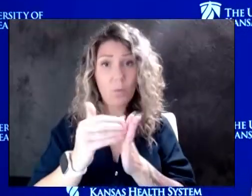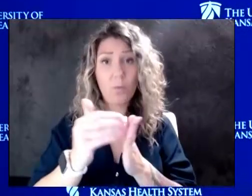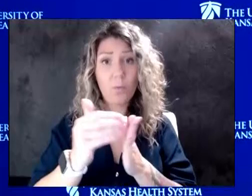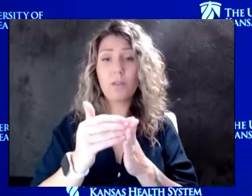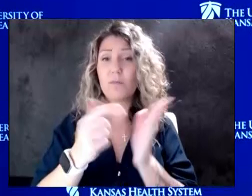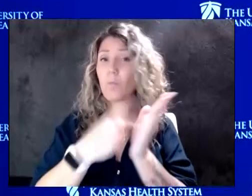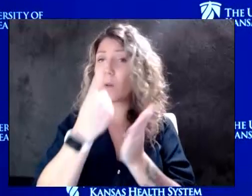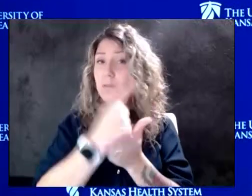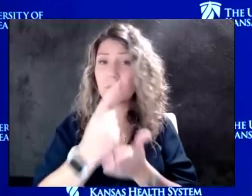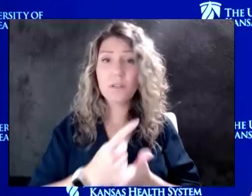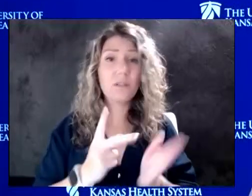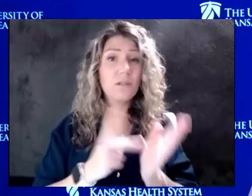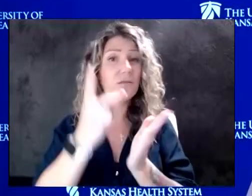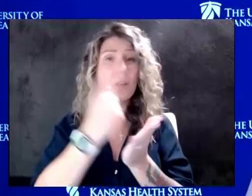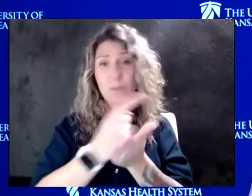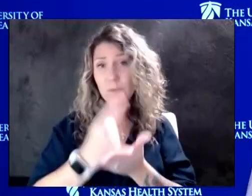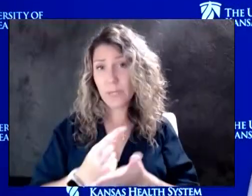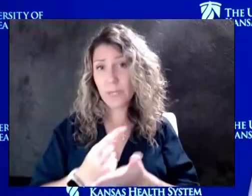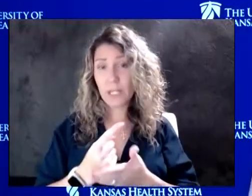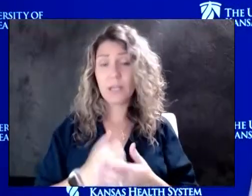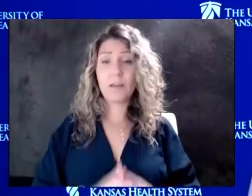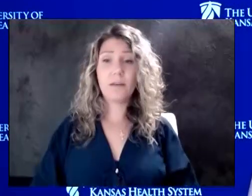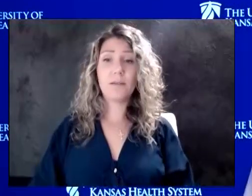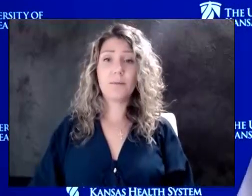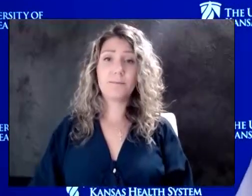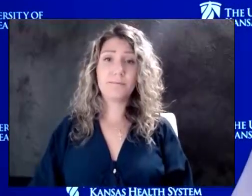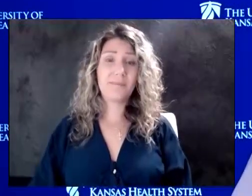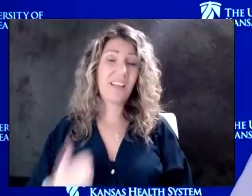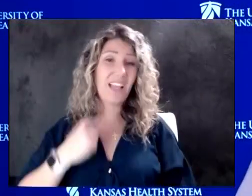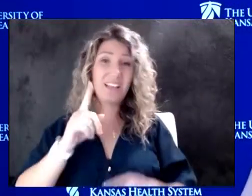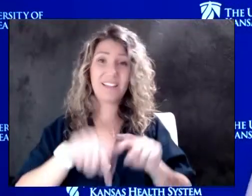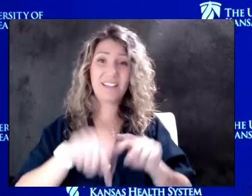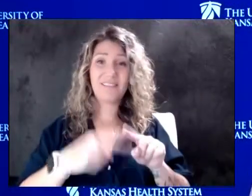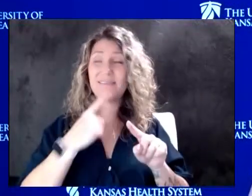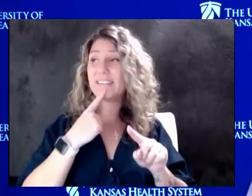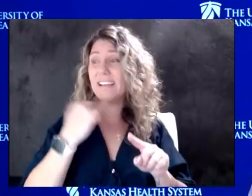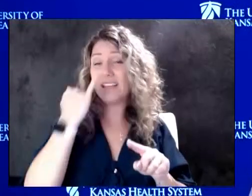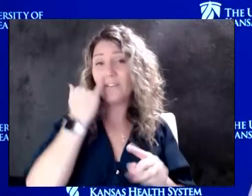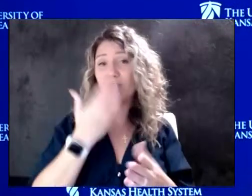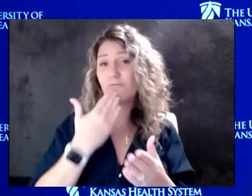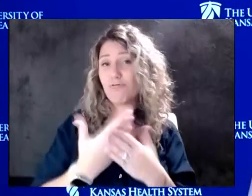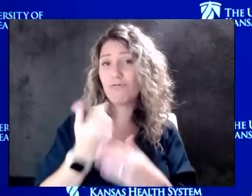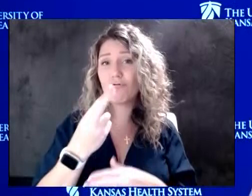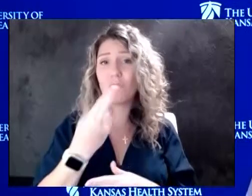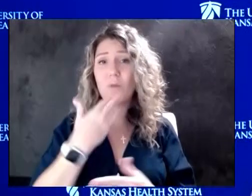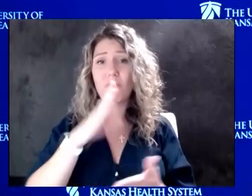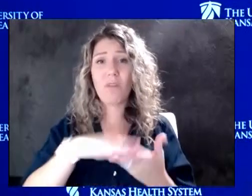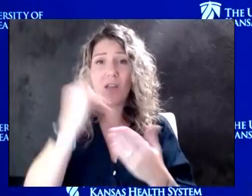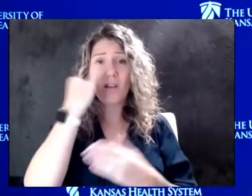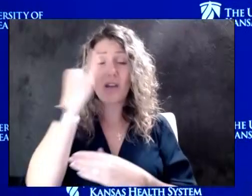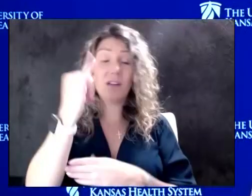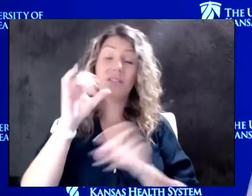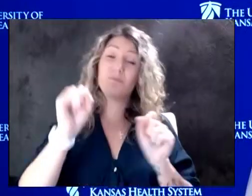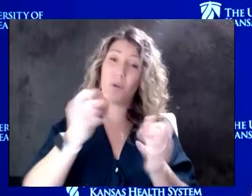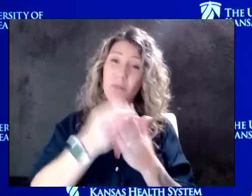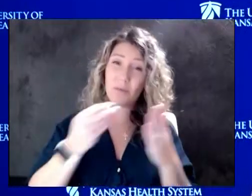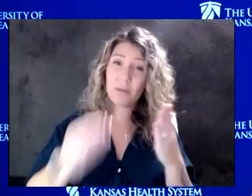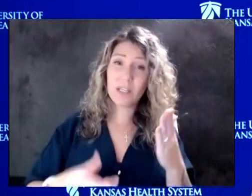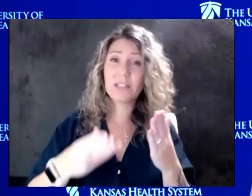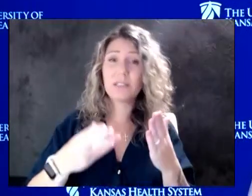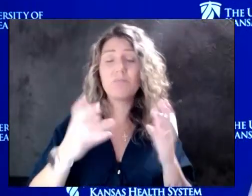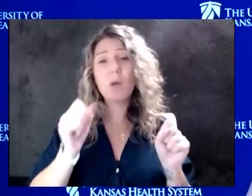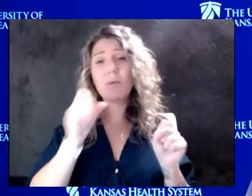week. I can't say whether that's a good or bad idea. Just like you said, it is probably expensive. It's probably not needed if you